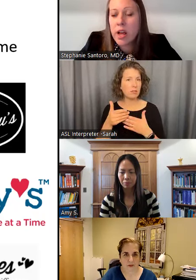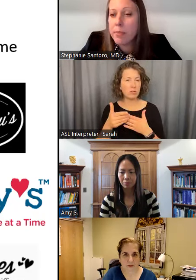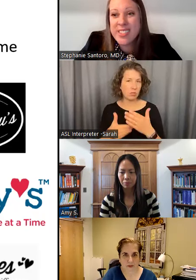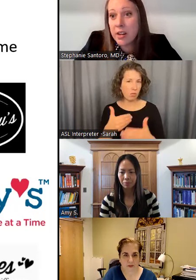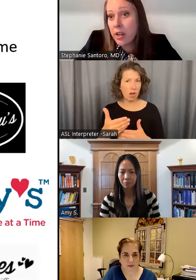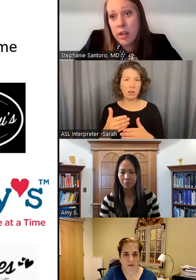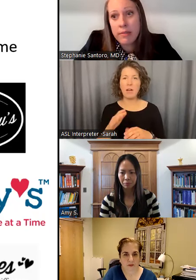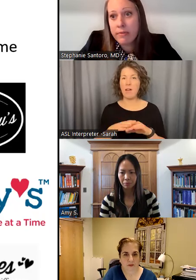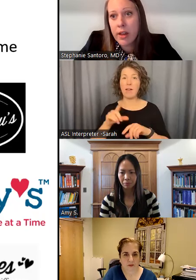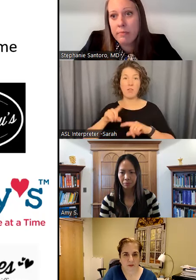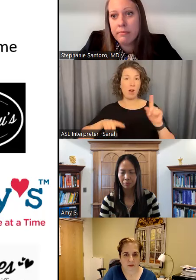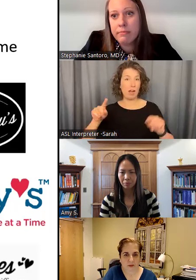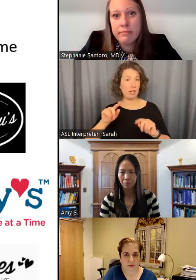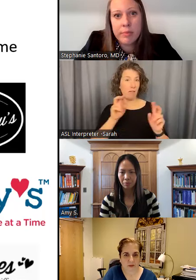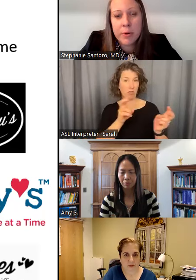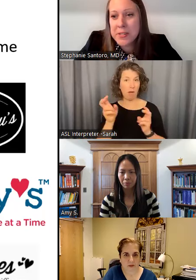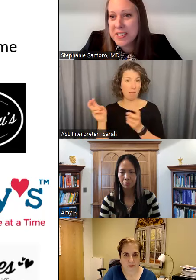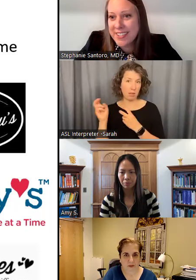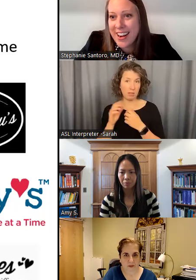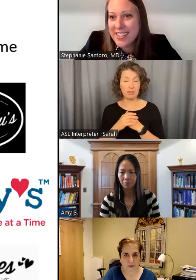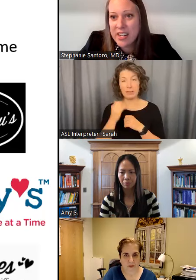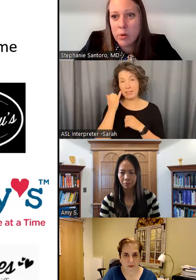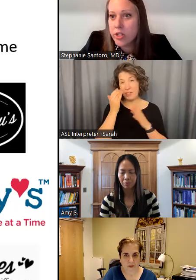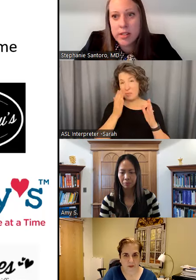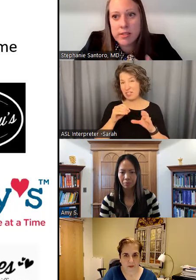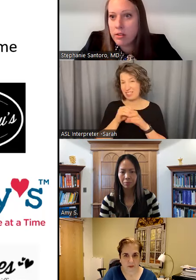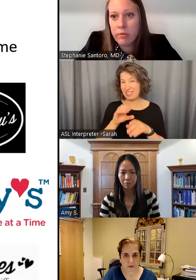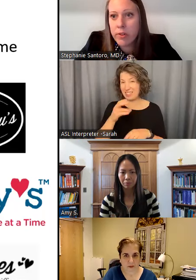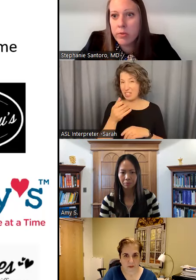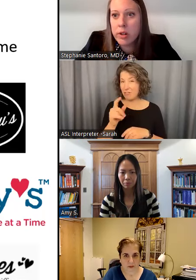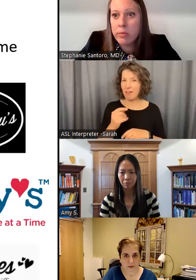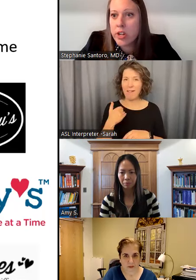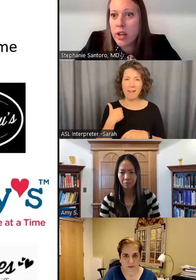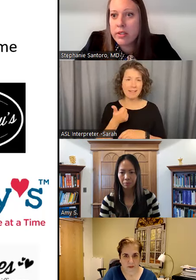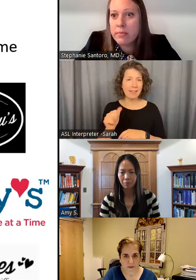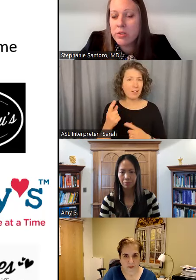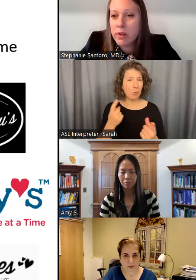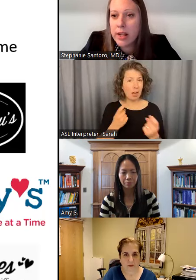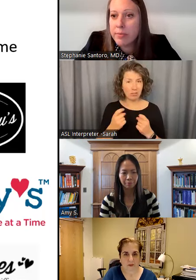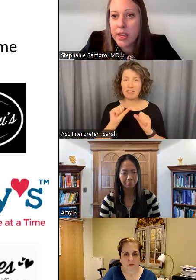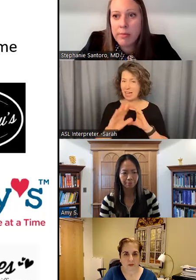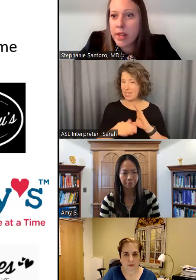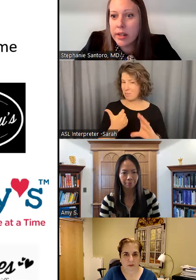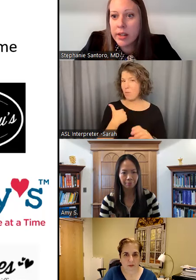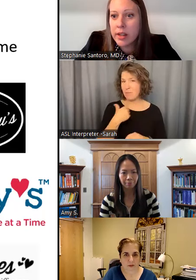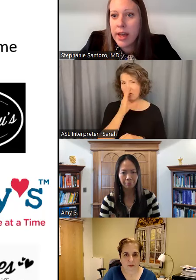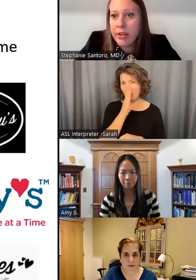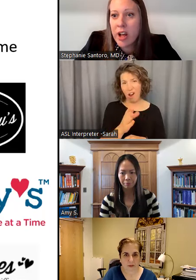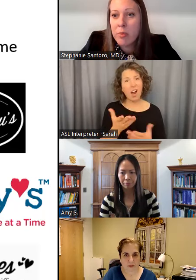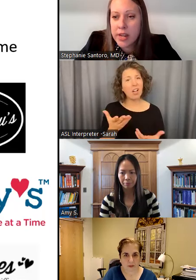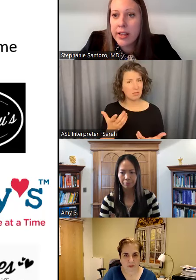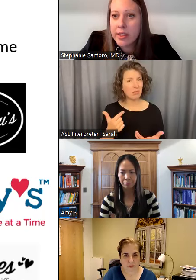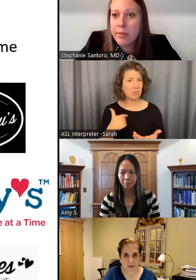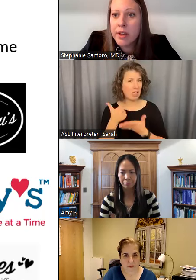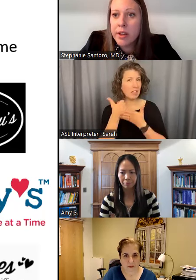variety of topics. And if the person in the chat has any questions, feel free to reach out to me directly by email and I could